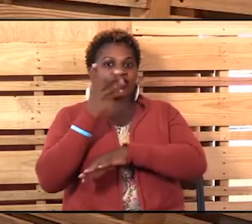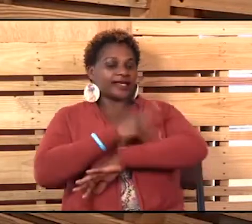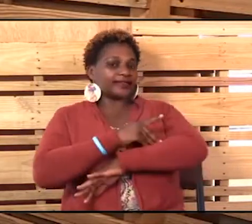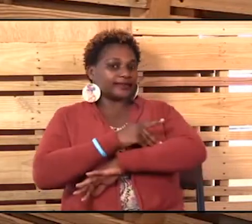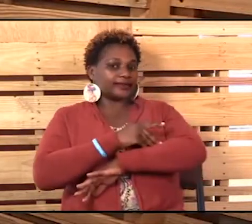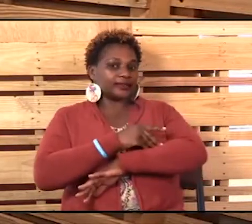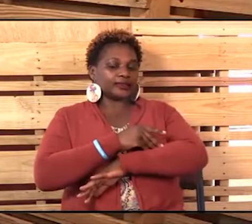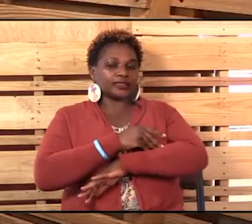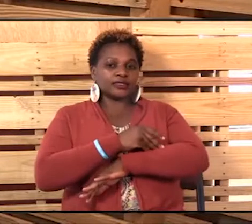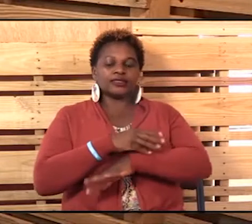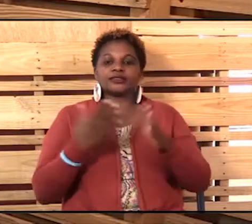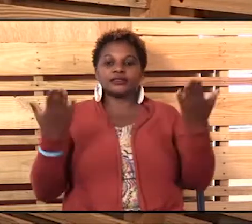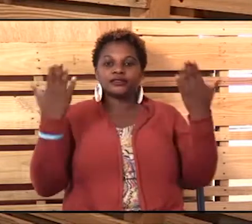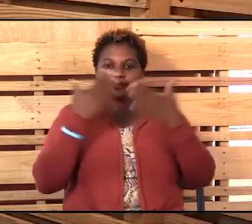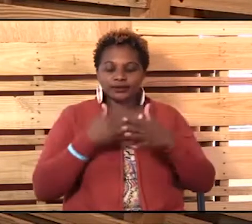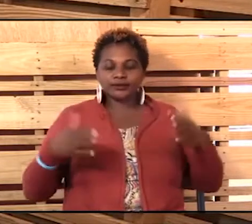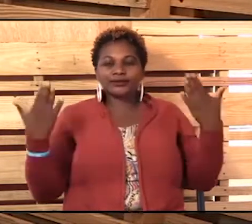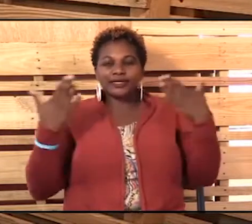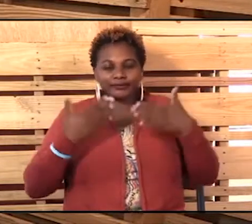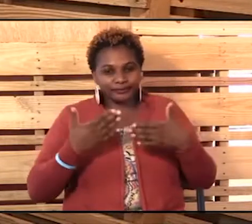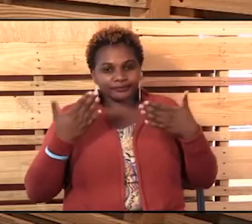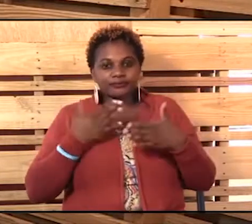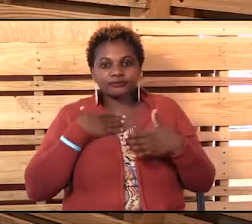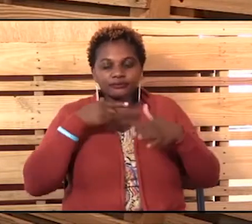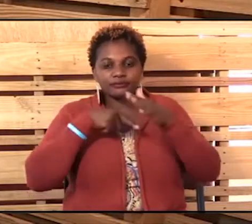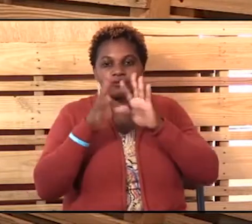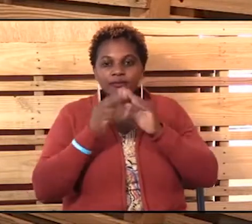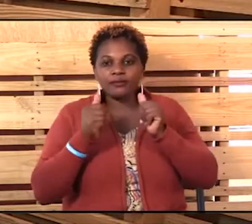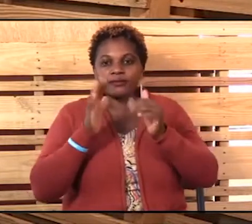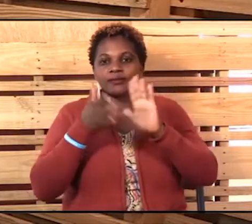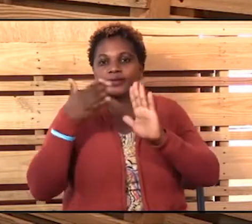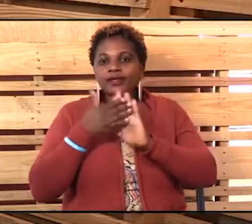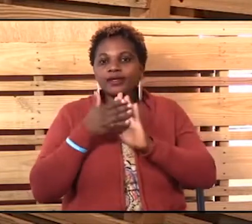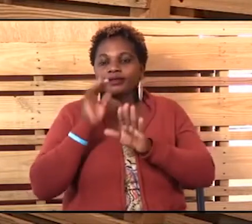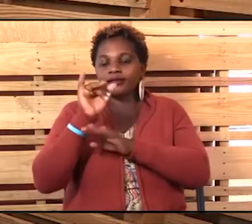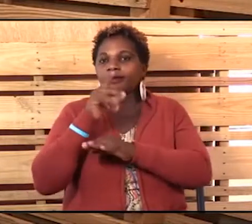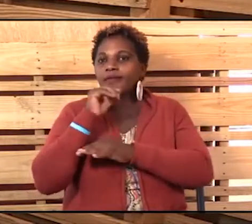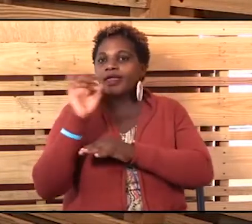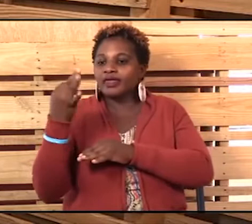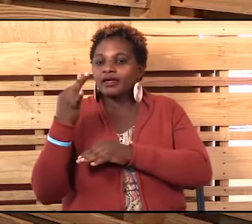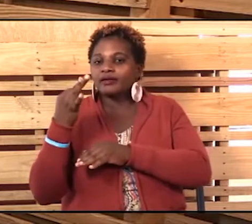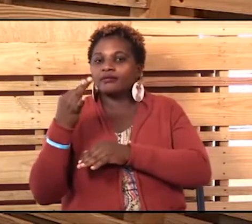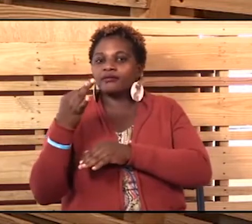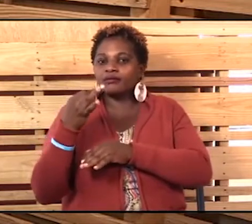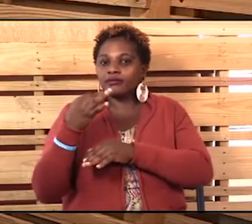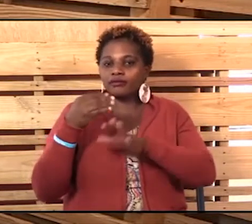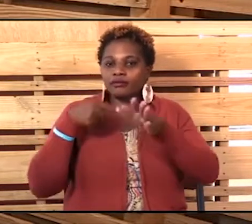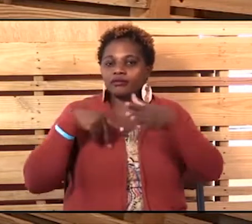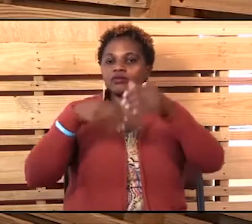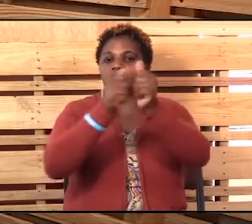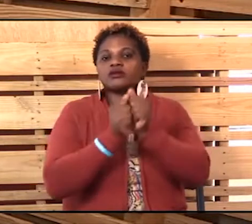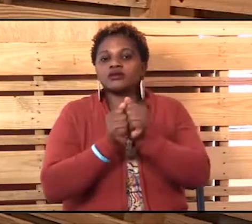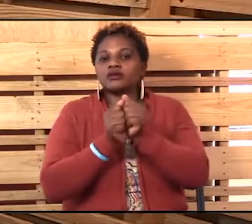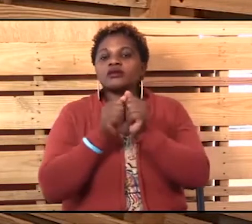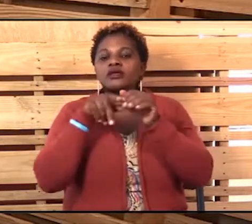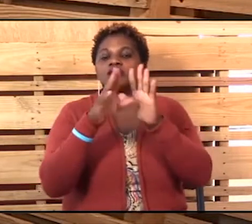But then it was getting dark and dark, and they needed to get to their house quickly. So they asked this person who was with them to walk